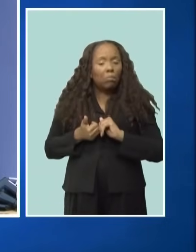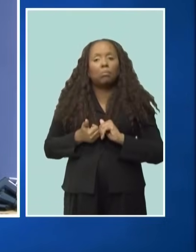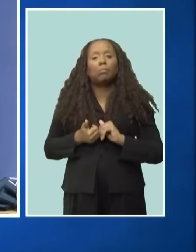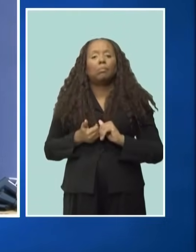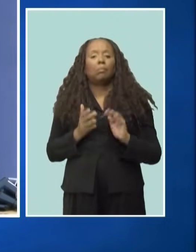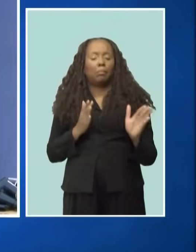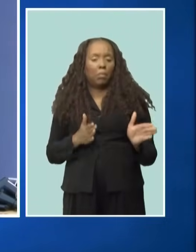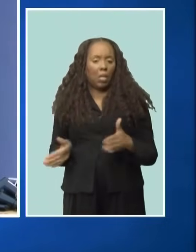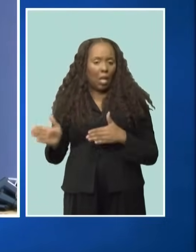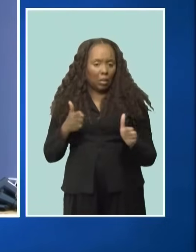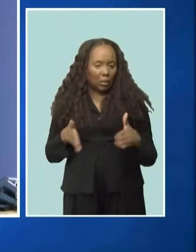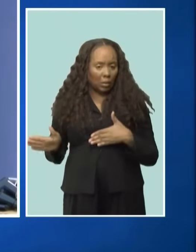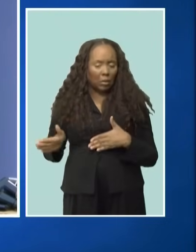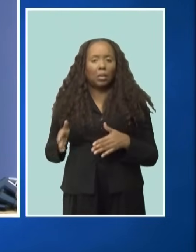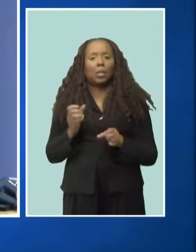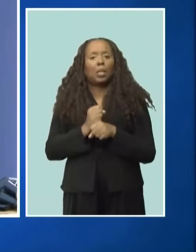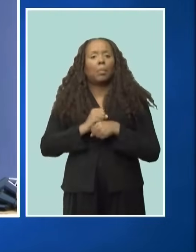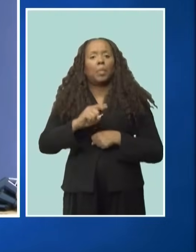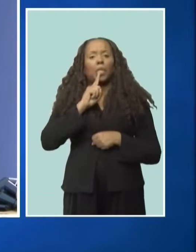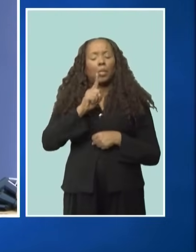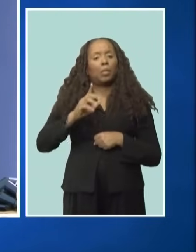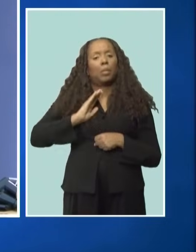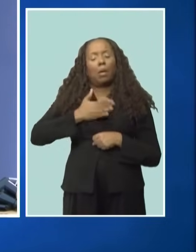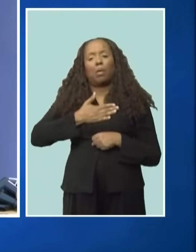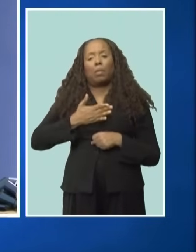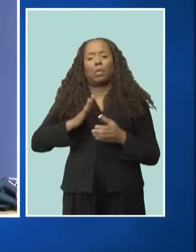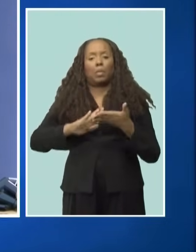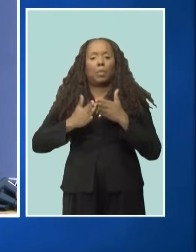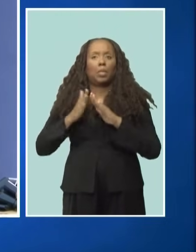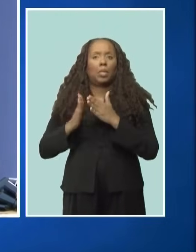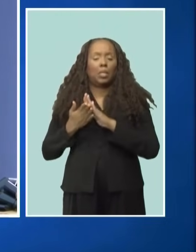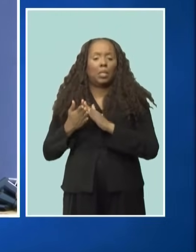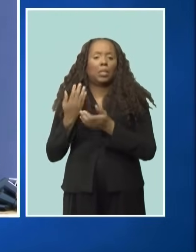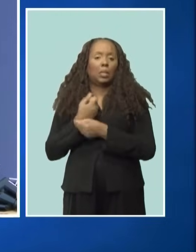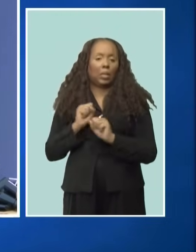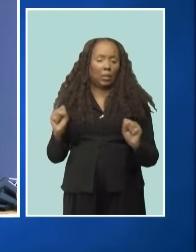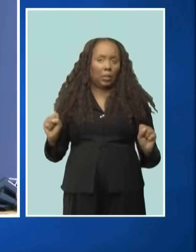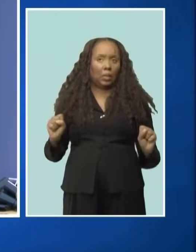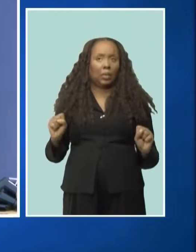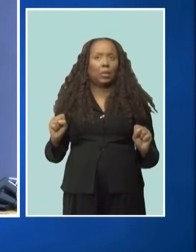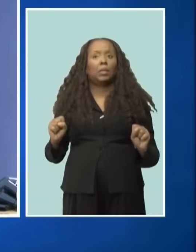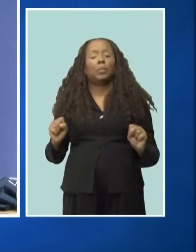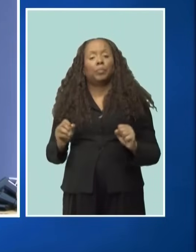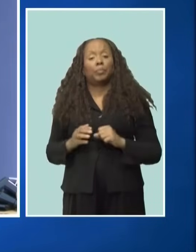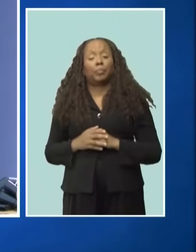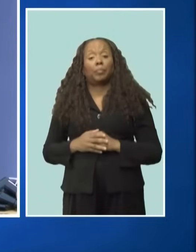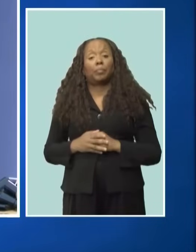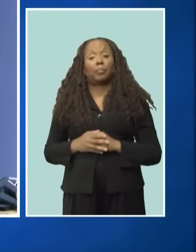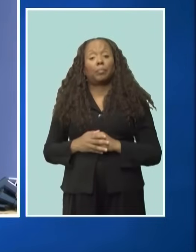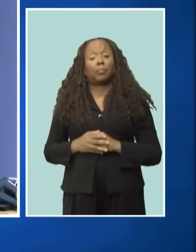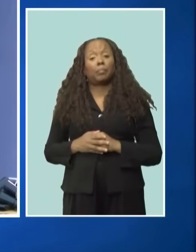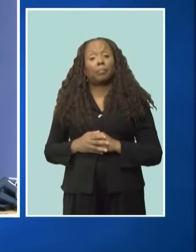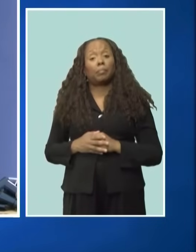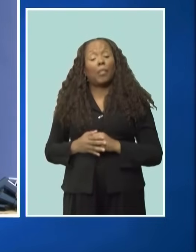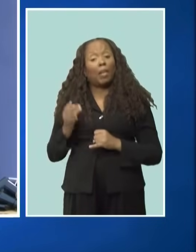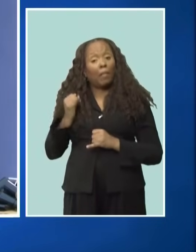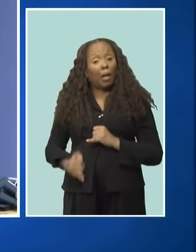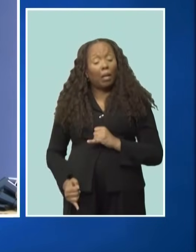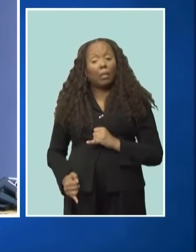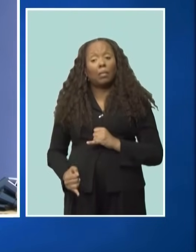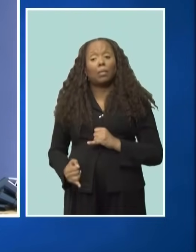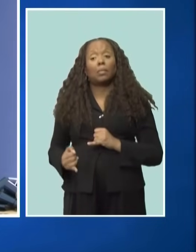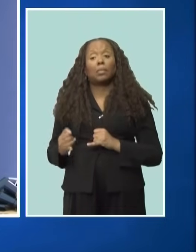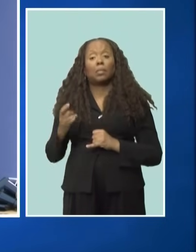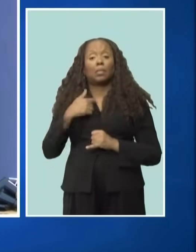safeguarding ourselves and our communities. Lastly, I encourage all present and the wider